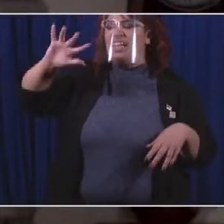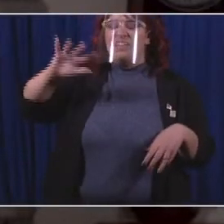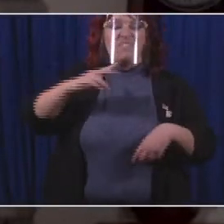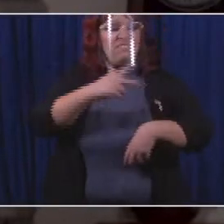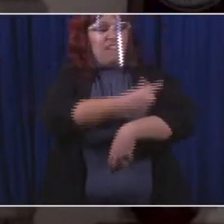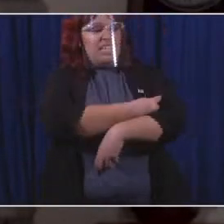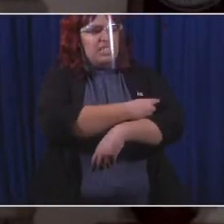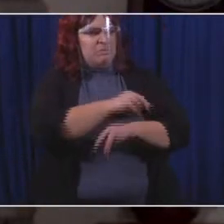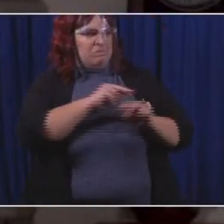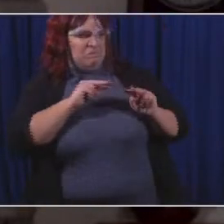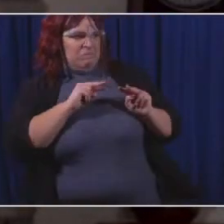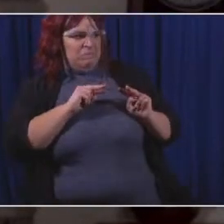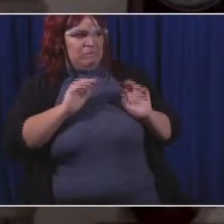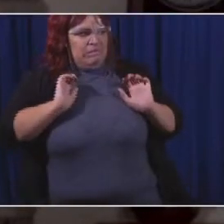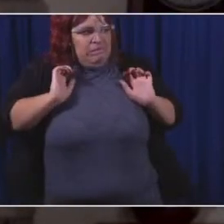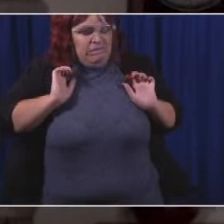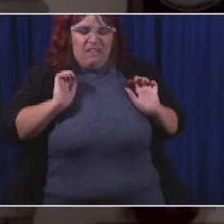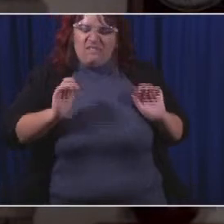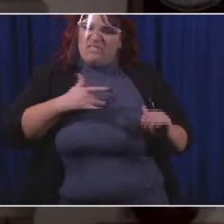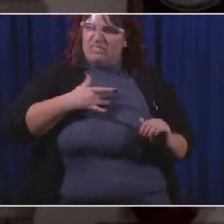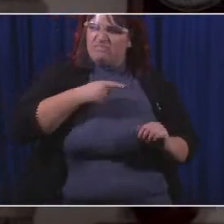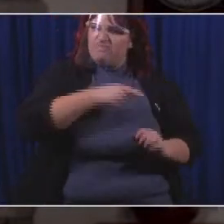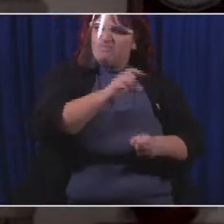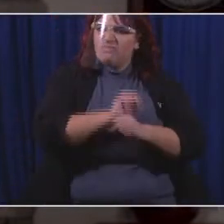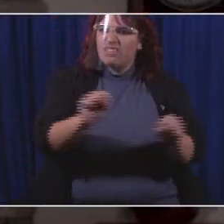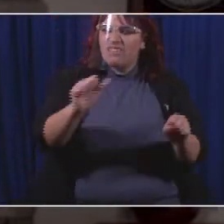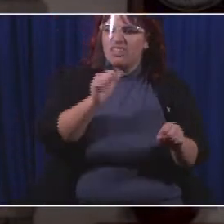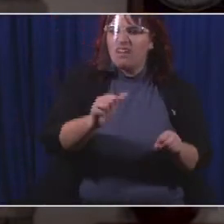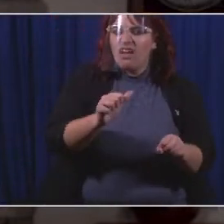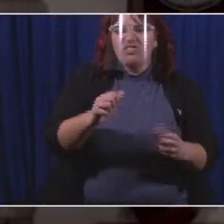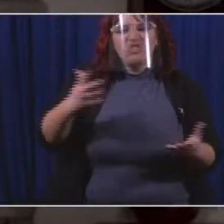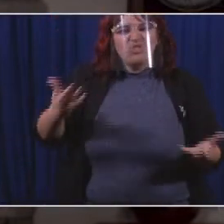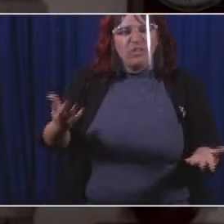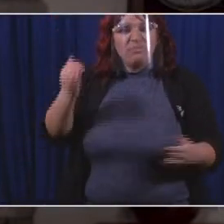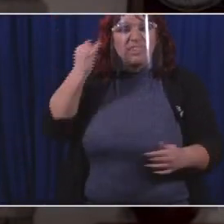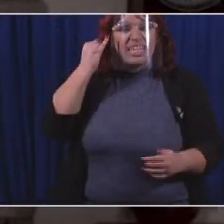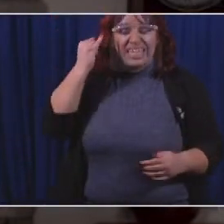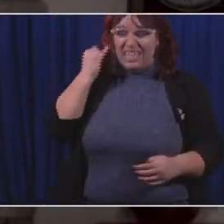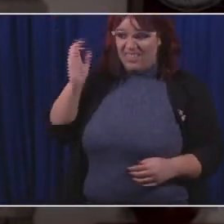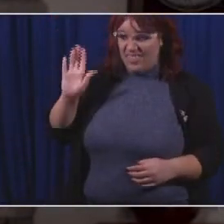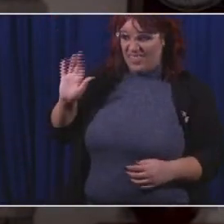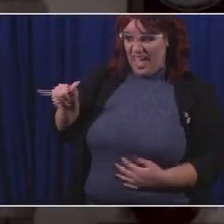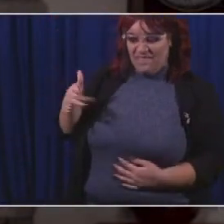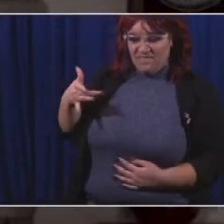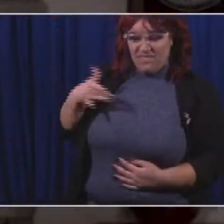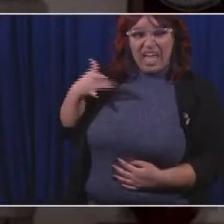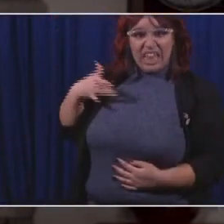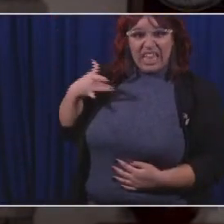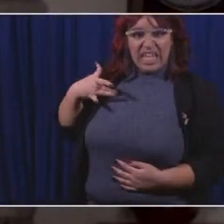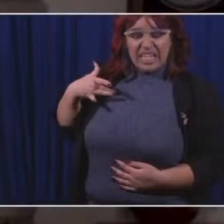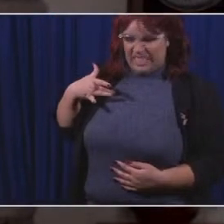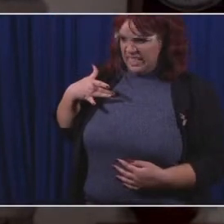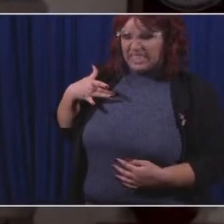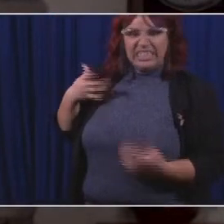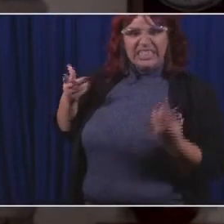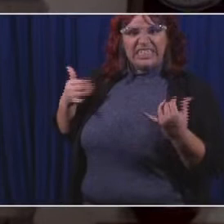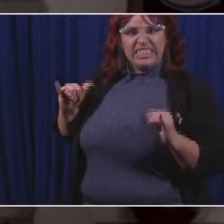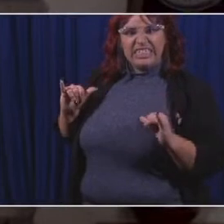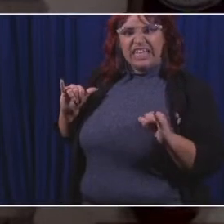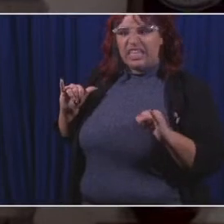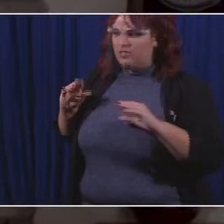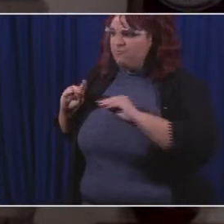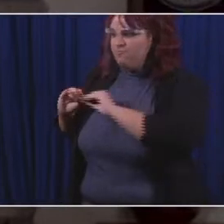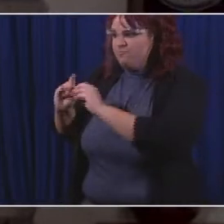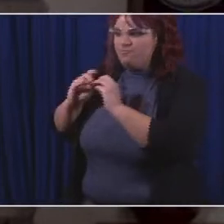safety. How dangerous or detrimental to our recovery would it be if we do have a group of the population who doesn't get vaccinated when it's their